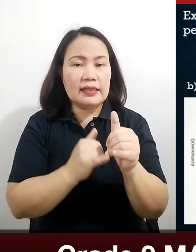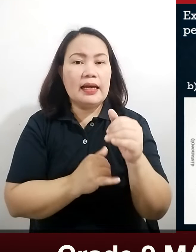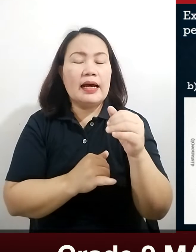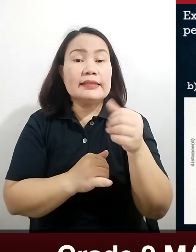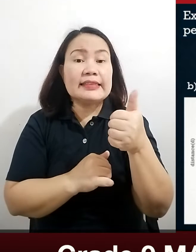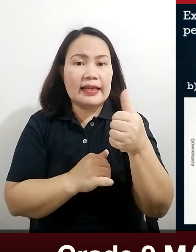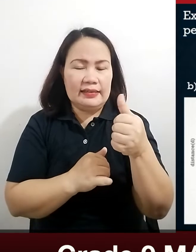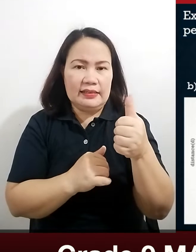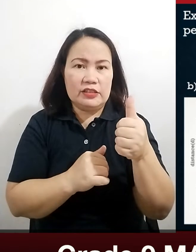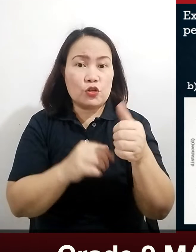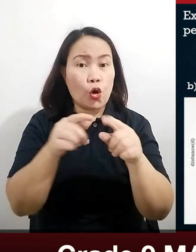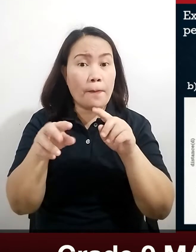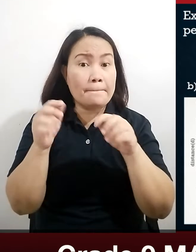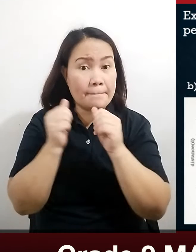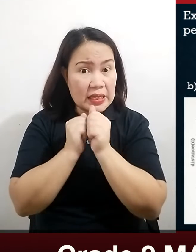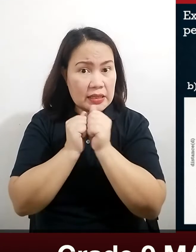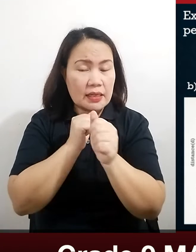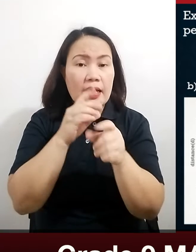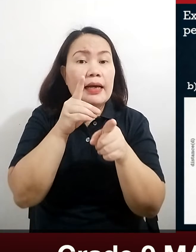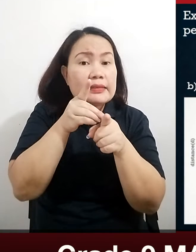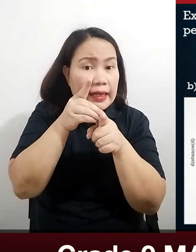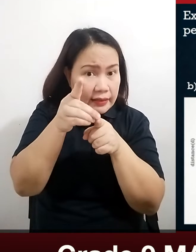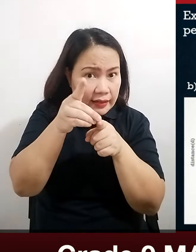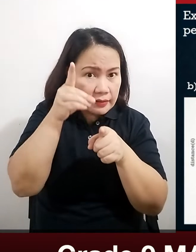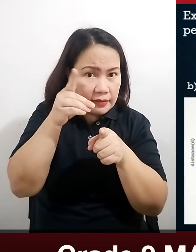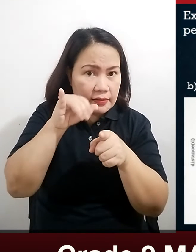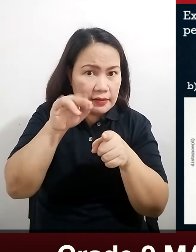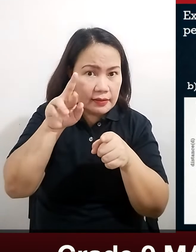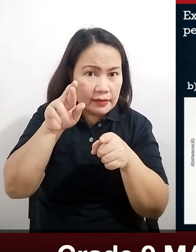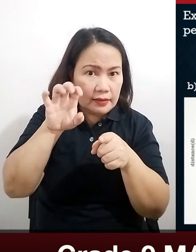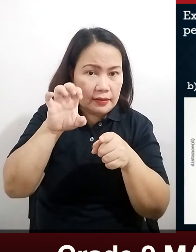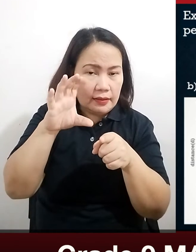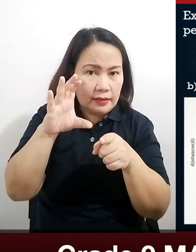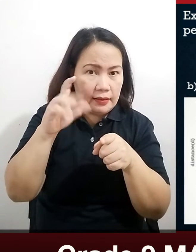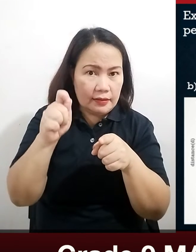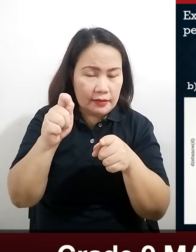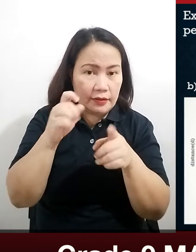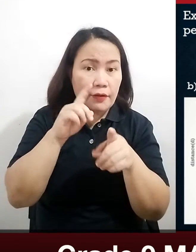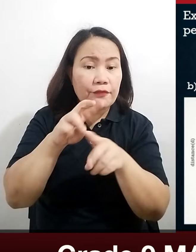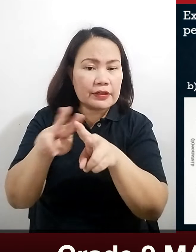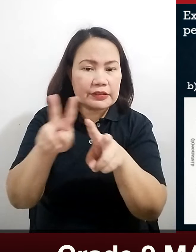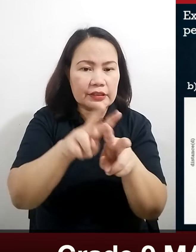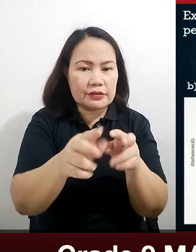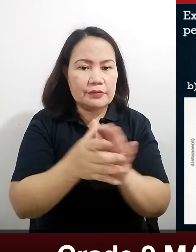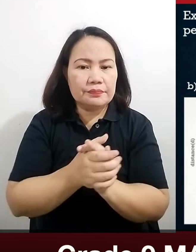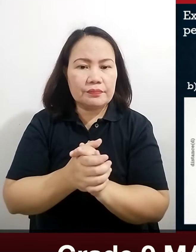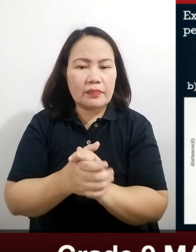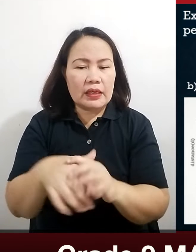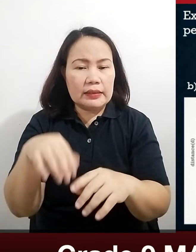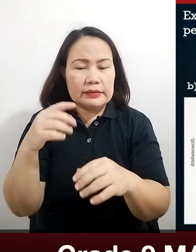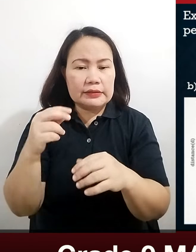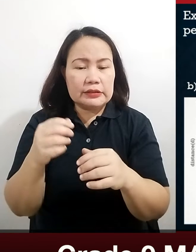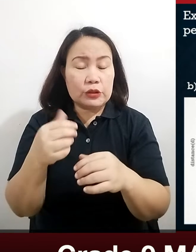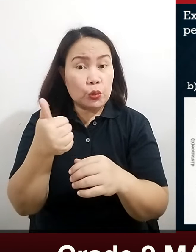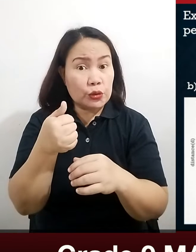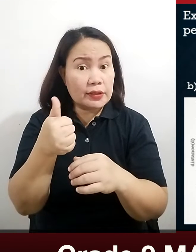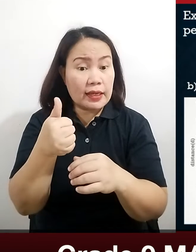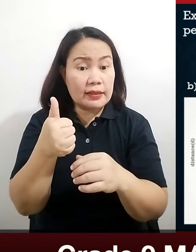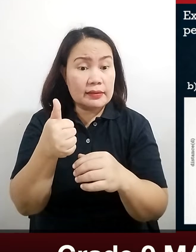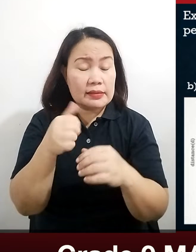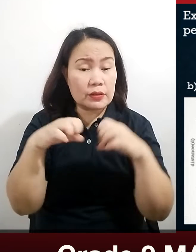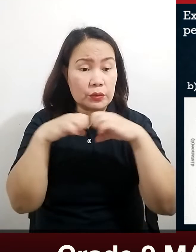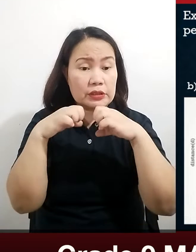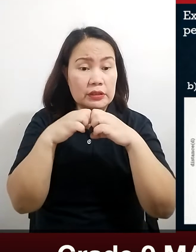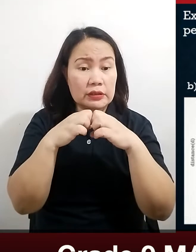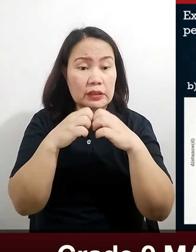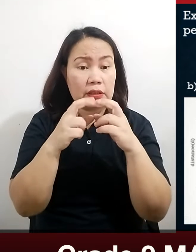direct variation yan. So, ano ibig sabihin nun? So, that is, since 10 yung ratio nila, so the